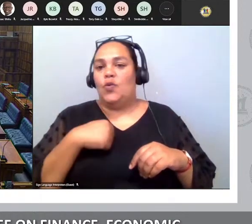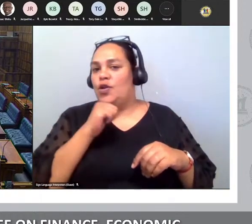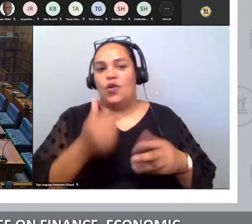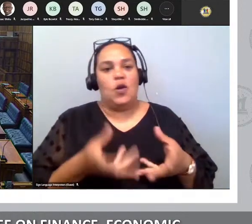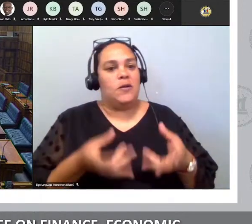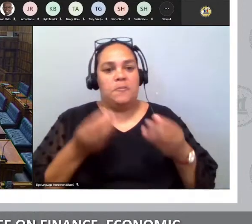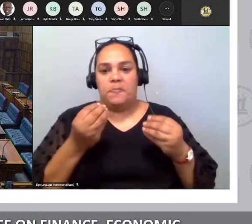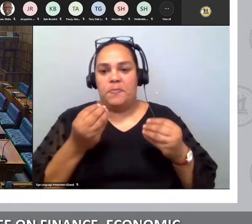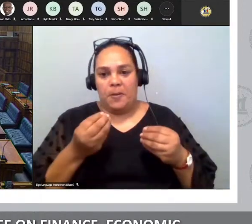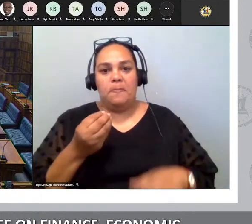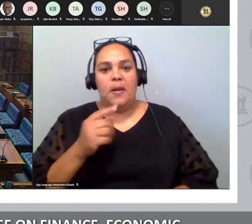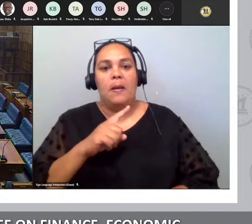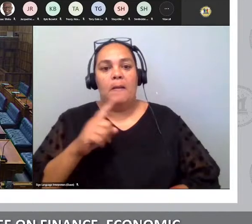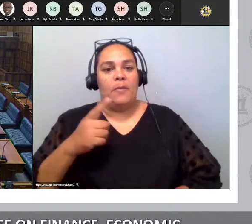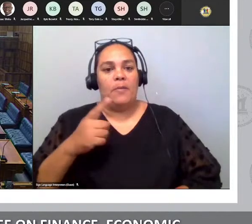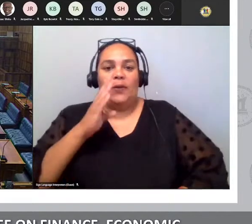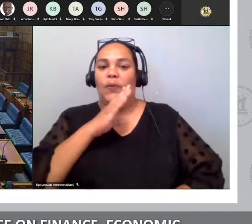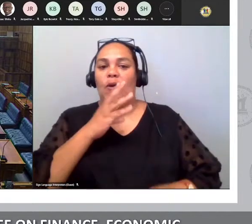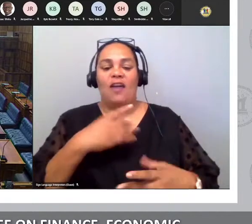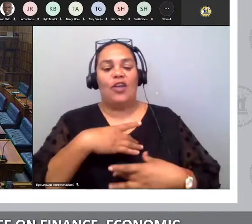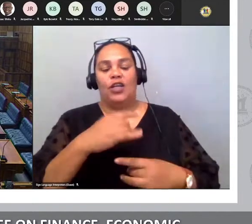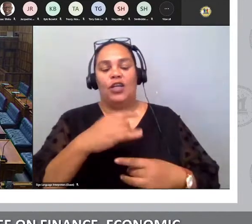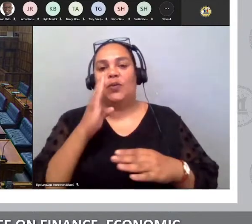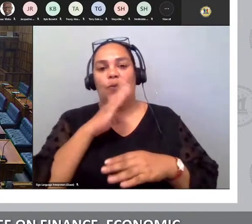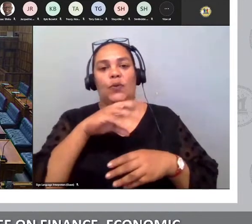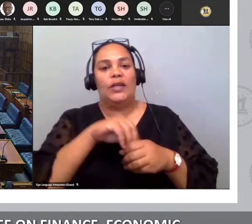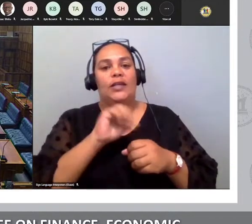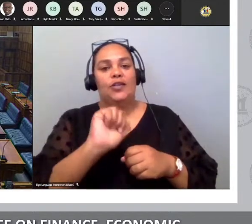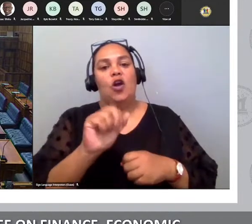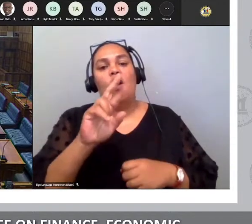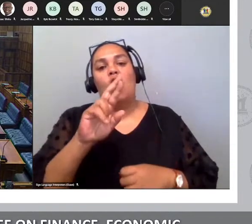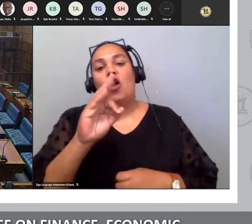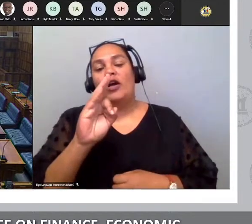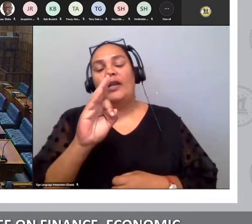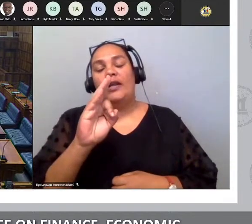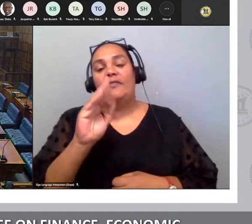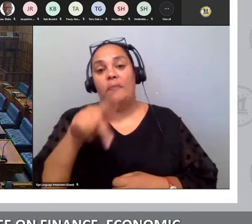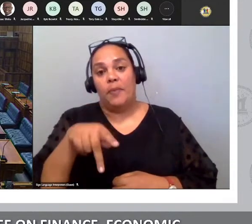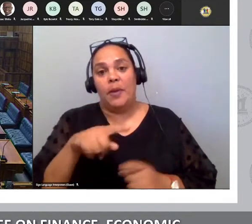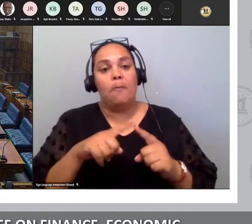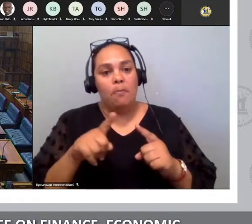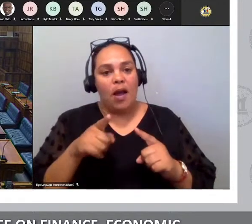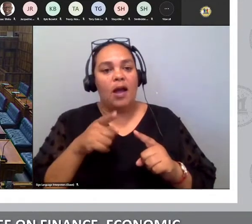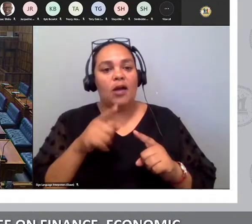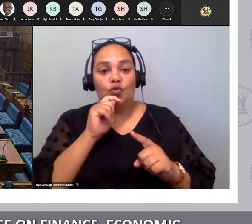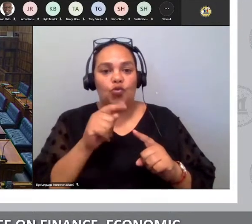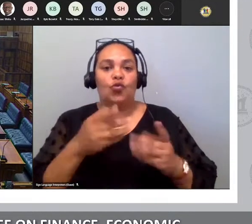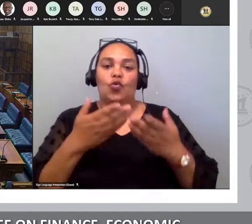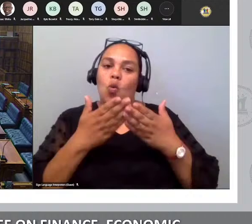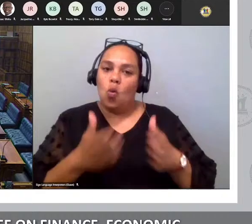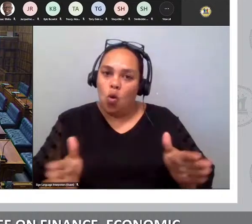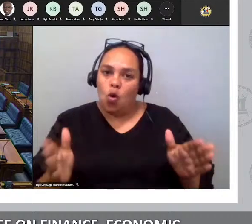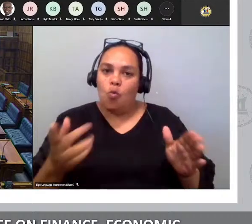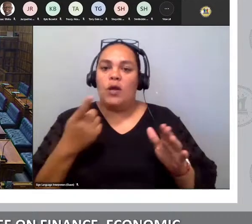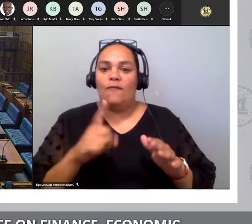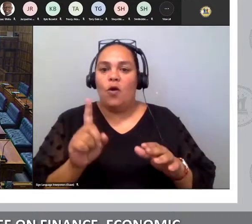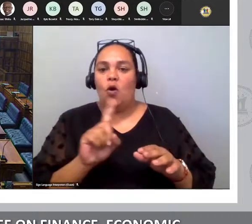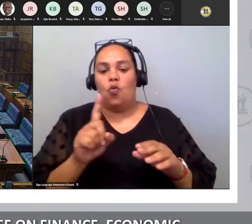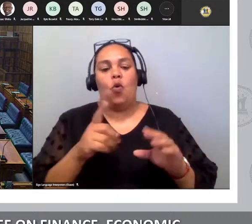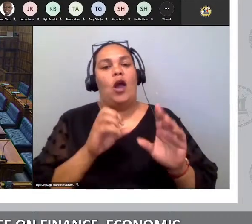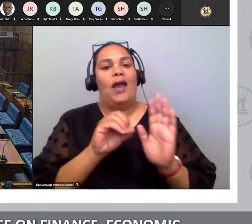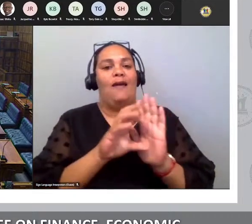get um we didn't have any interest in that particular RFP but um it is open for um